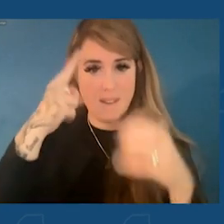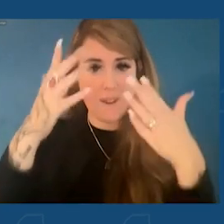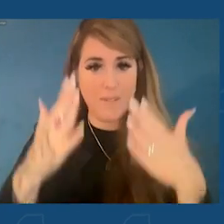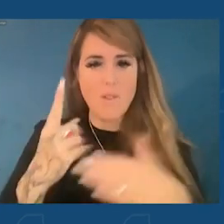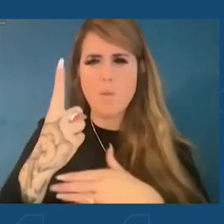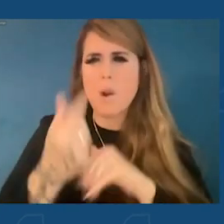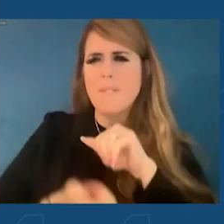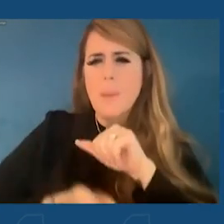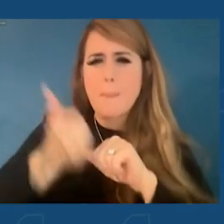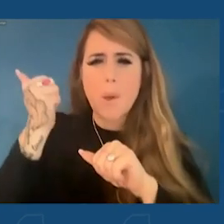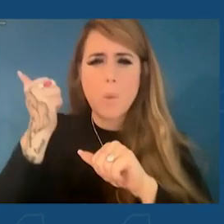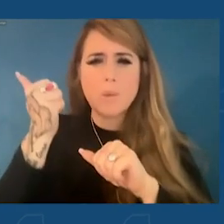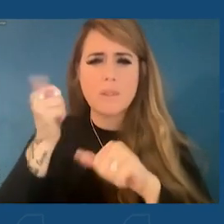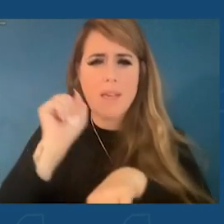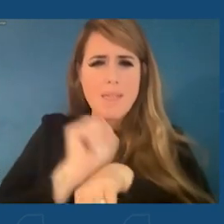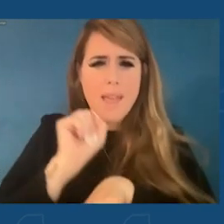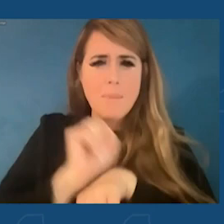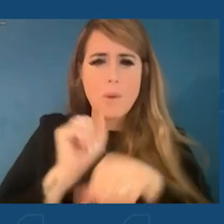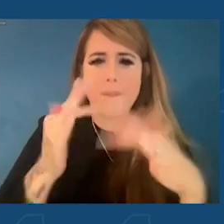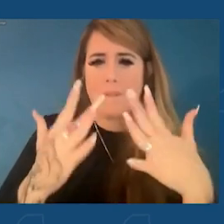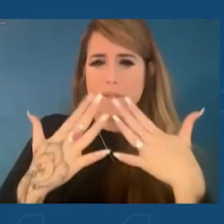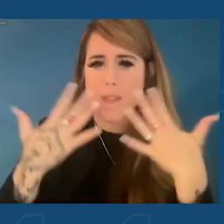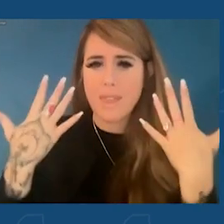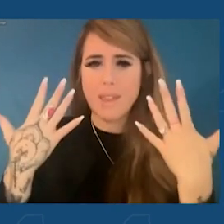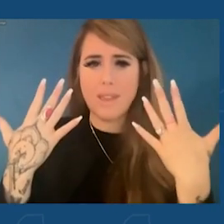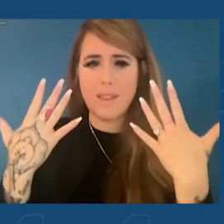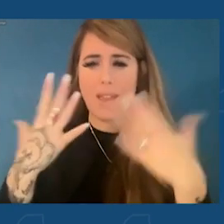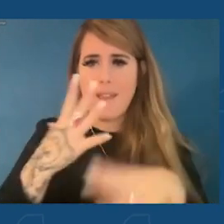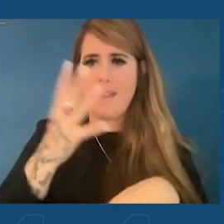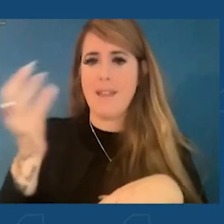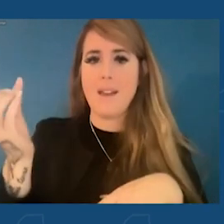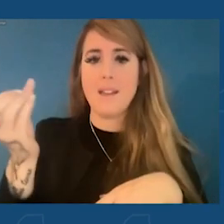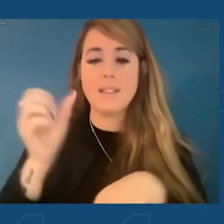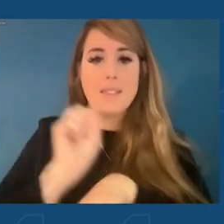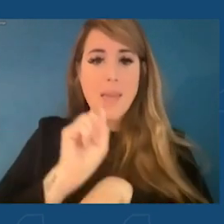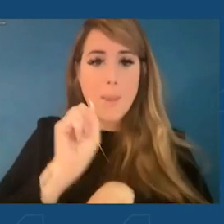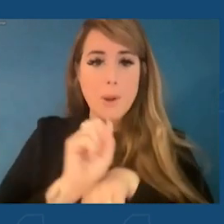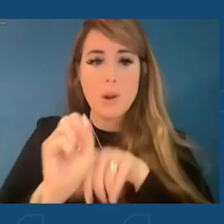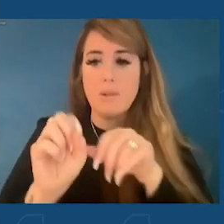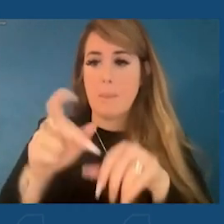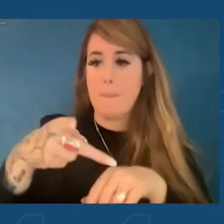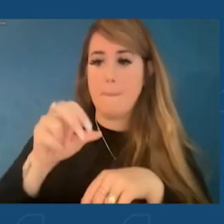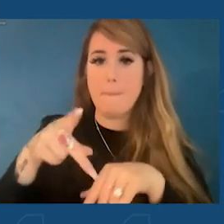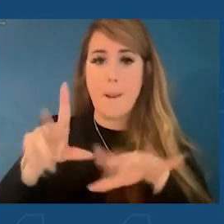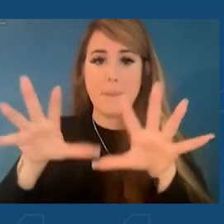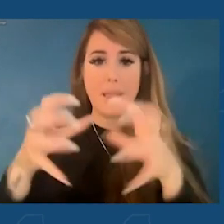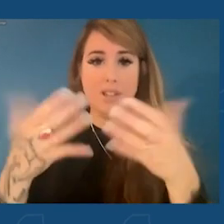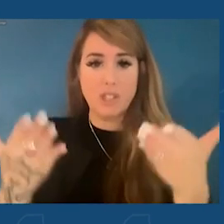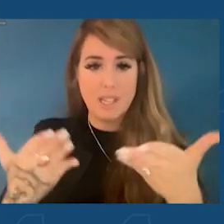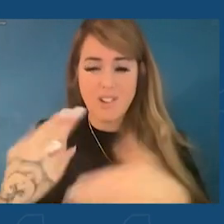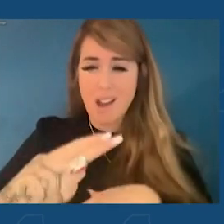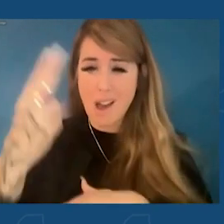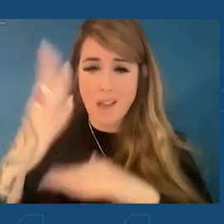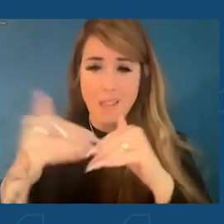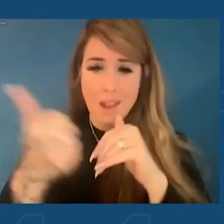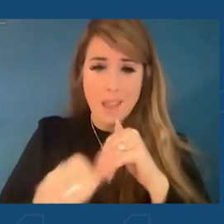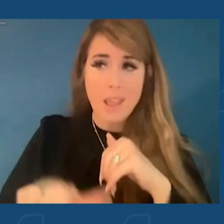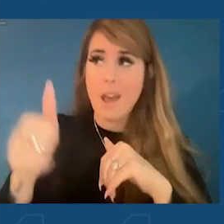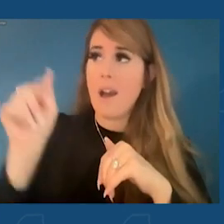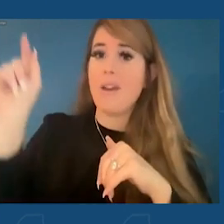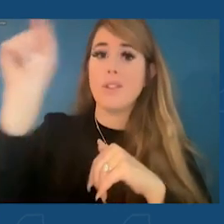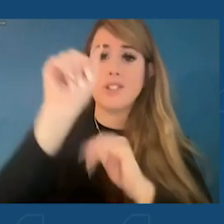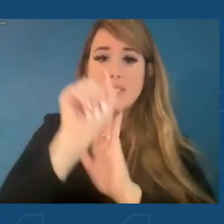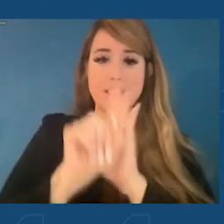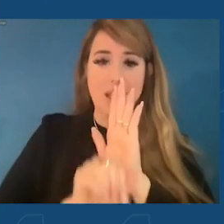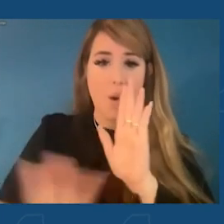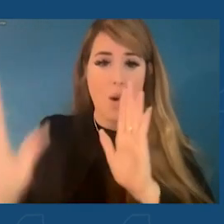most labor-friendly, and the labor population here is the highest than any other state in the nation